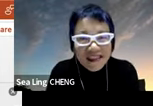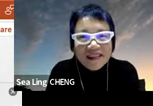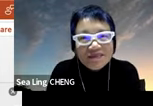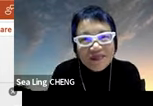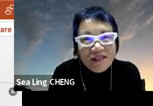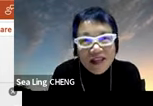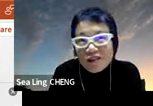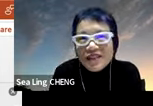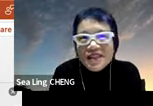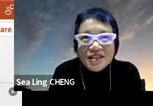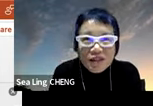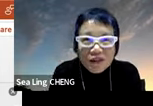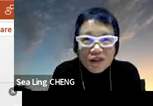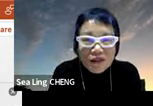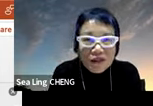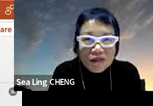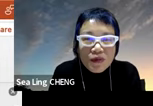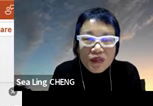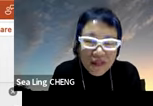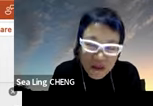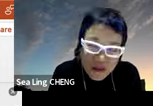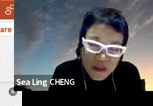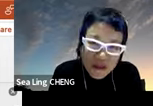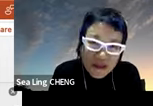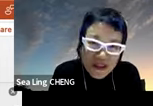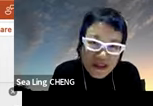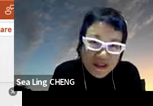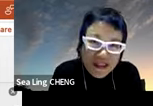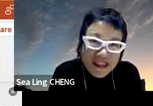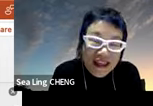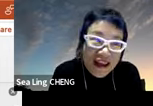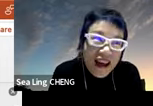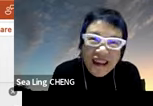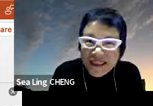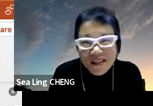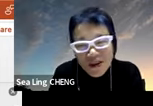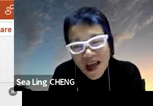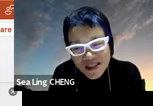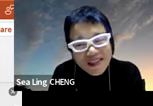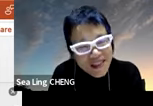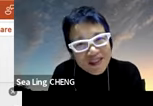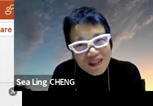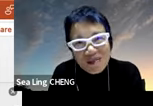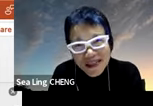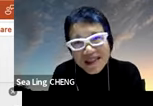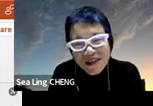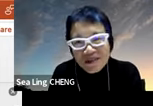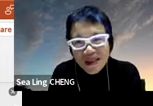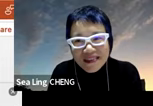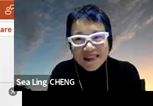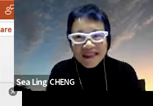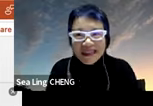ground. When I first started to wanted to do research on South Korea, I was actually going to do